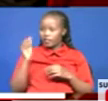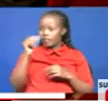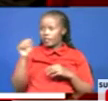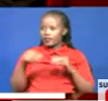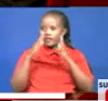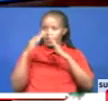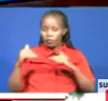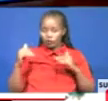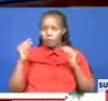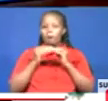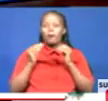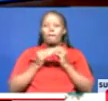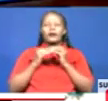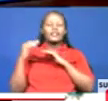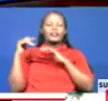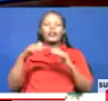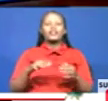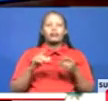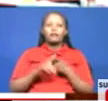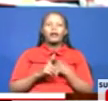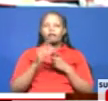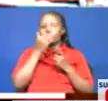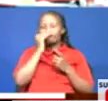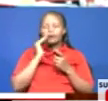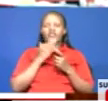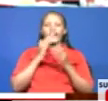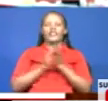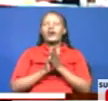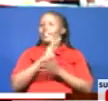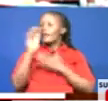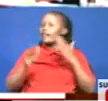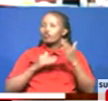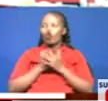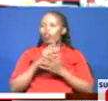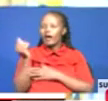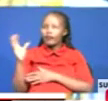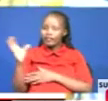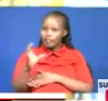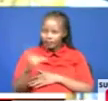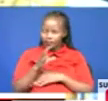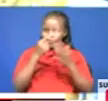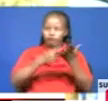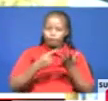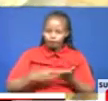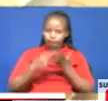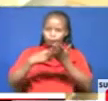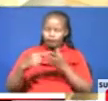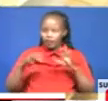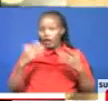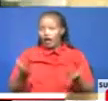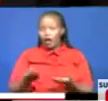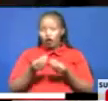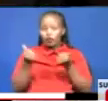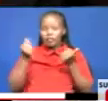meeting, attended by the Prime Cabinet Secretary and all the Cabinet Secretaries, made deliberations on how to address the rise in the cost of